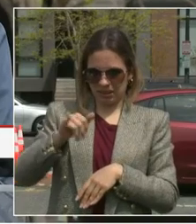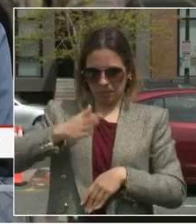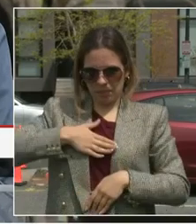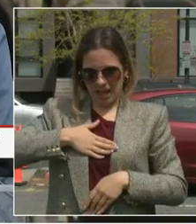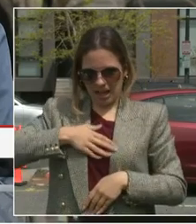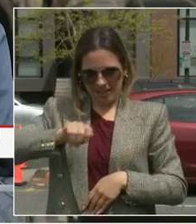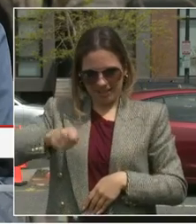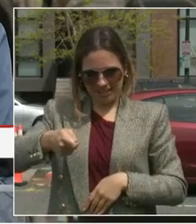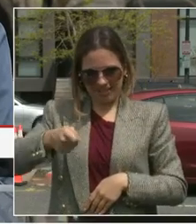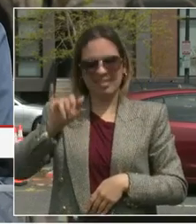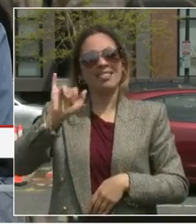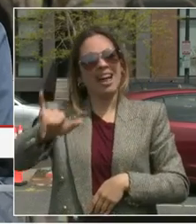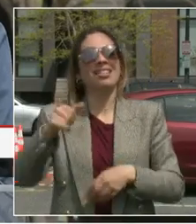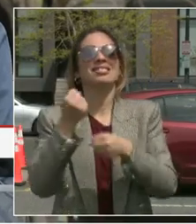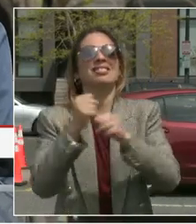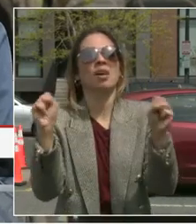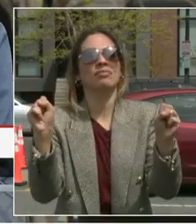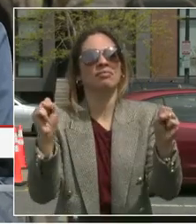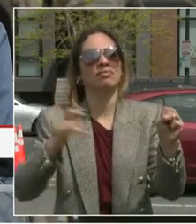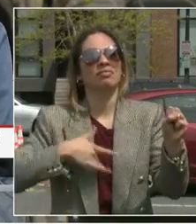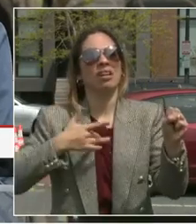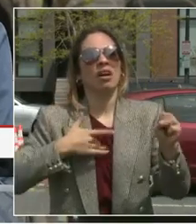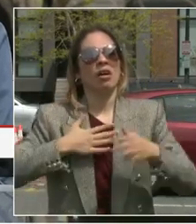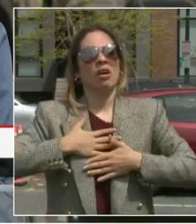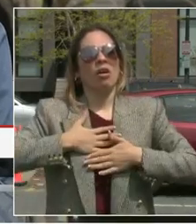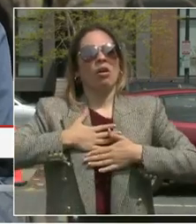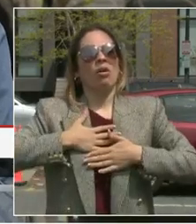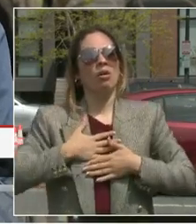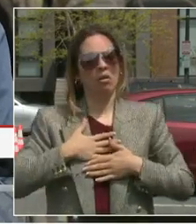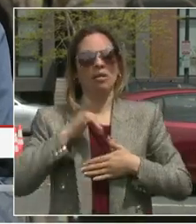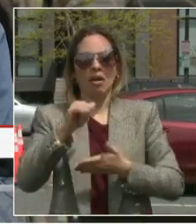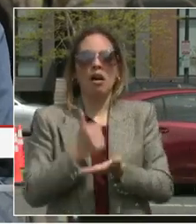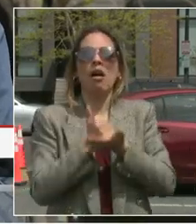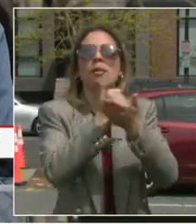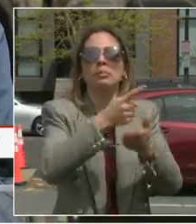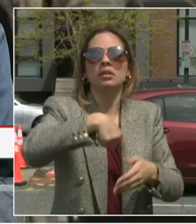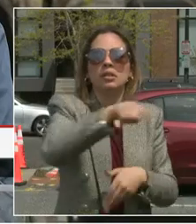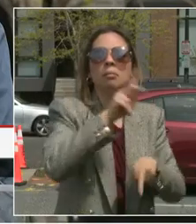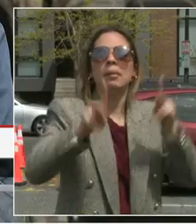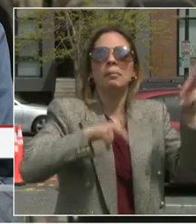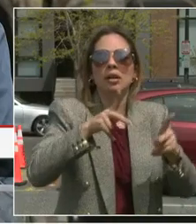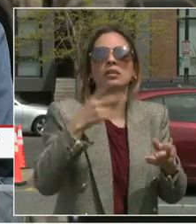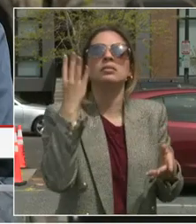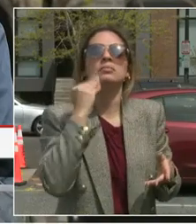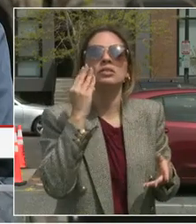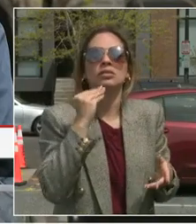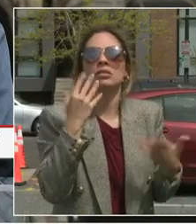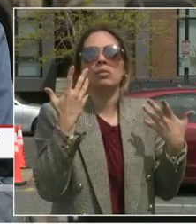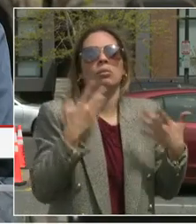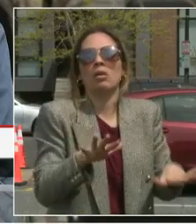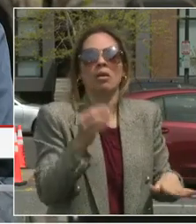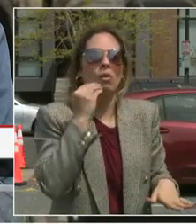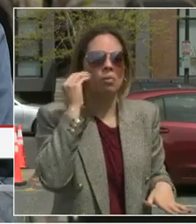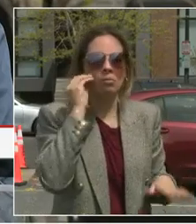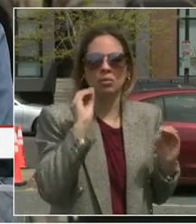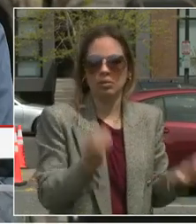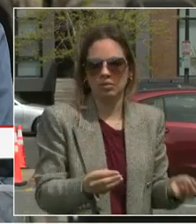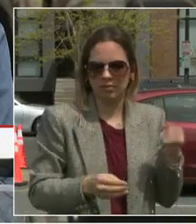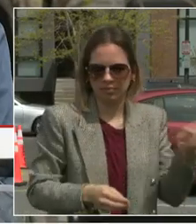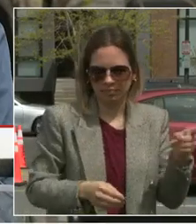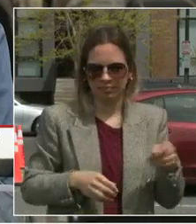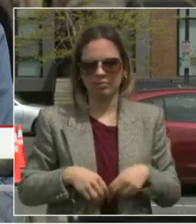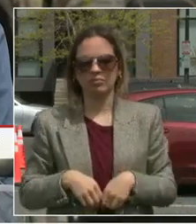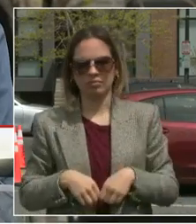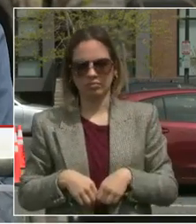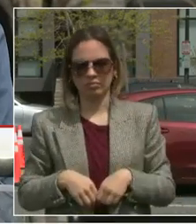work toward every day for people experiencing homelessness. I do have another question. I've spoken to some ANC commissioners, specifically